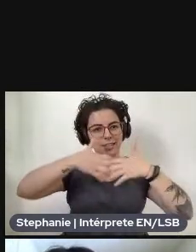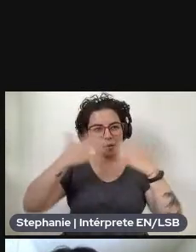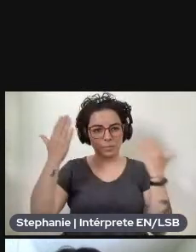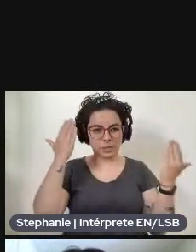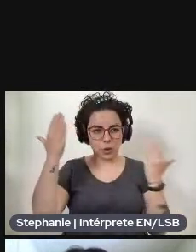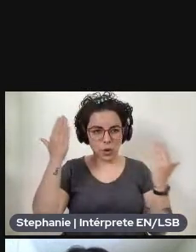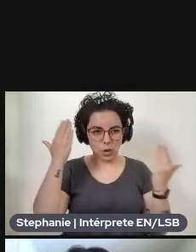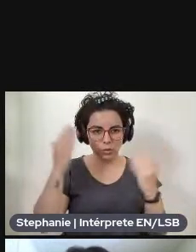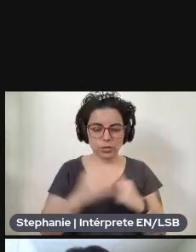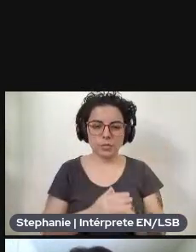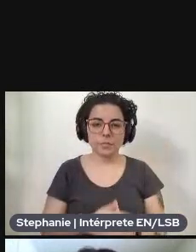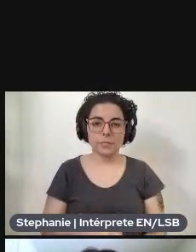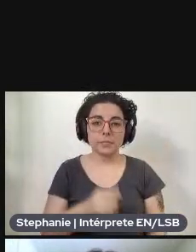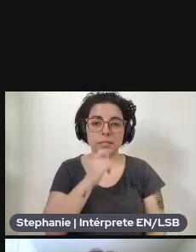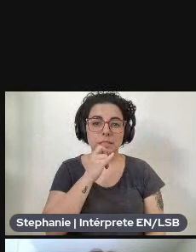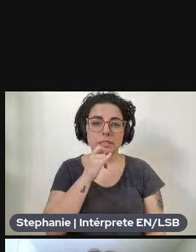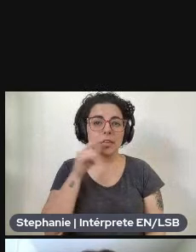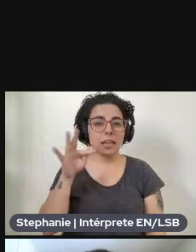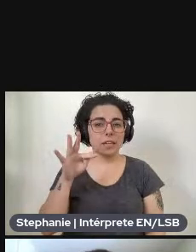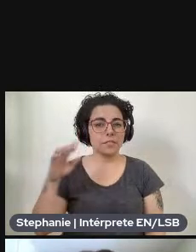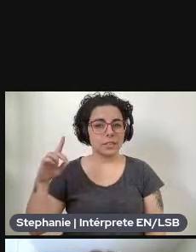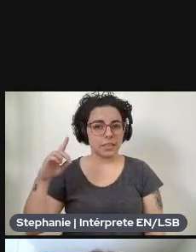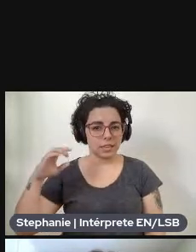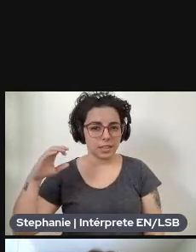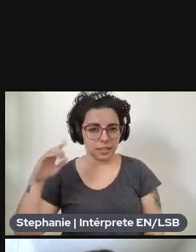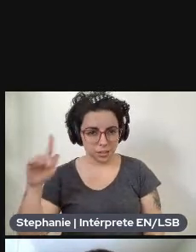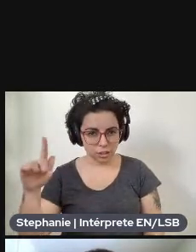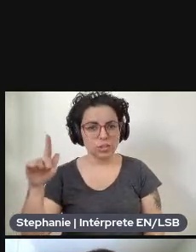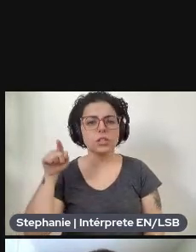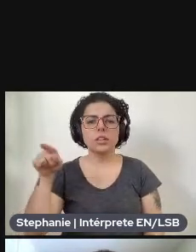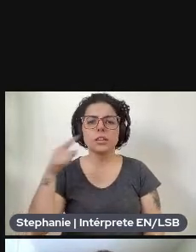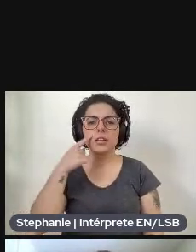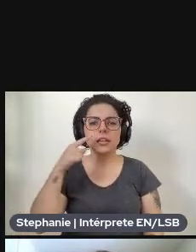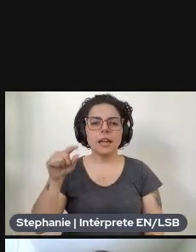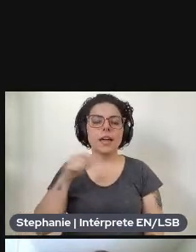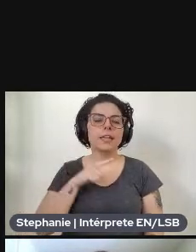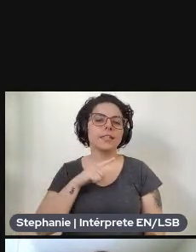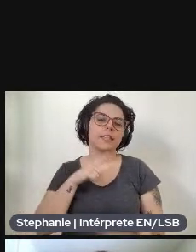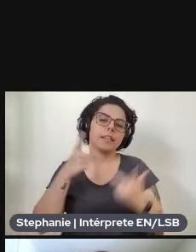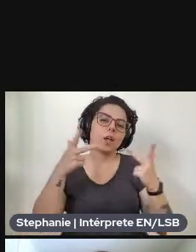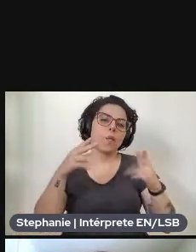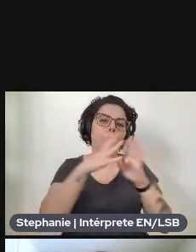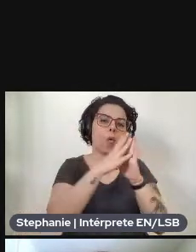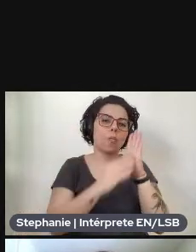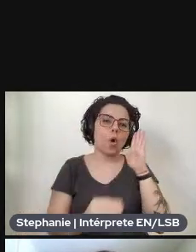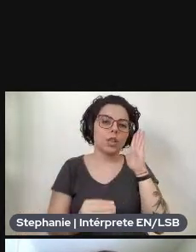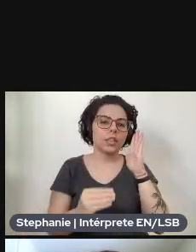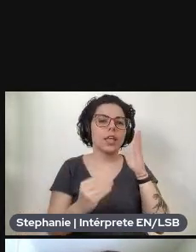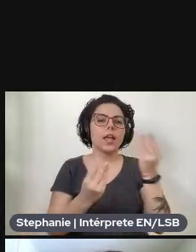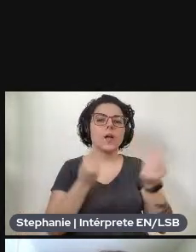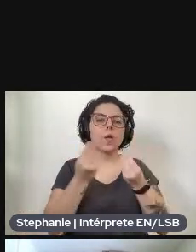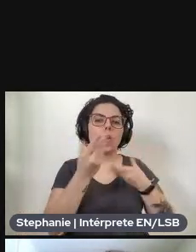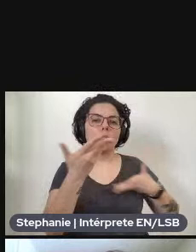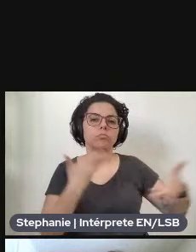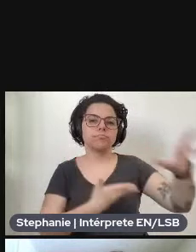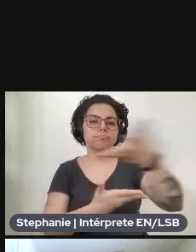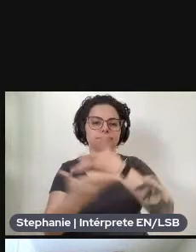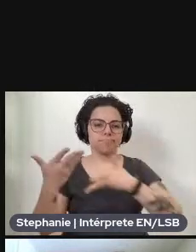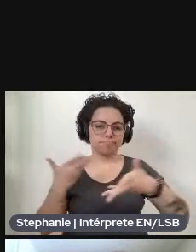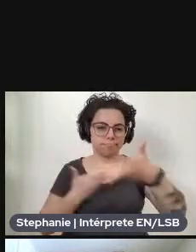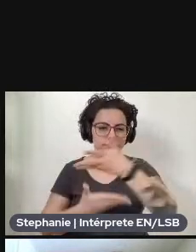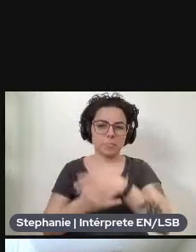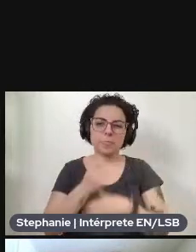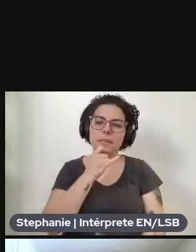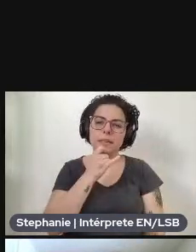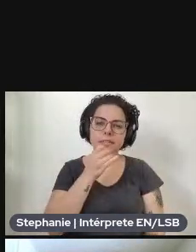Functional discourse grammar forms part of a wider model of interaction. Here we've